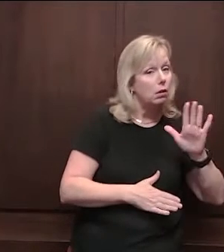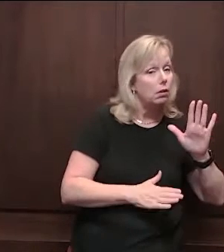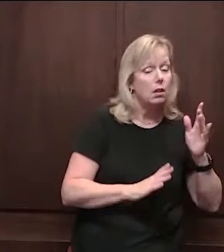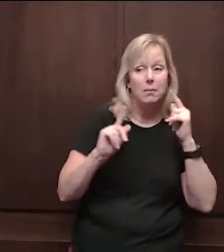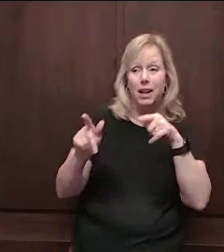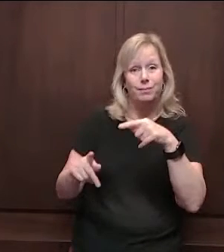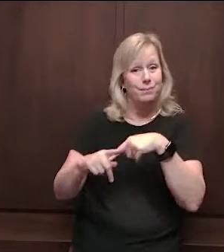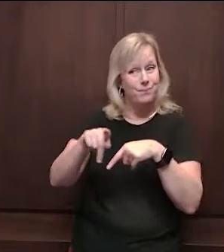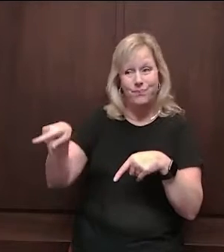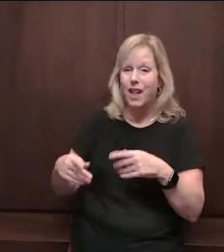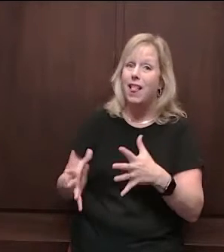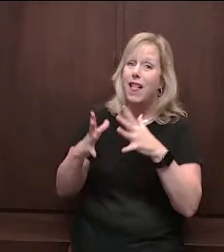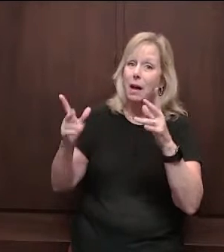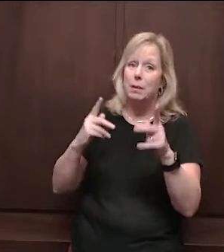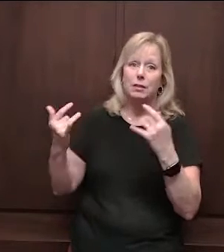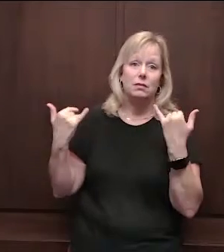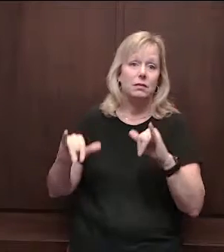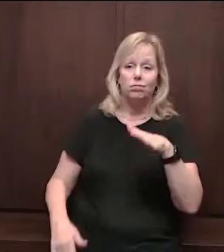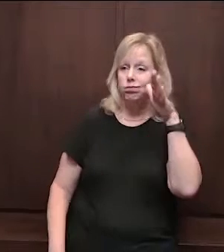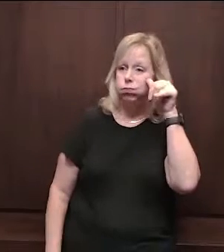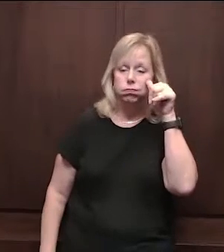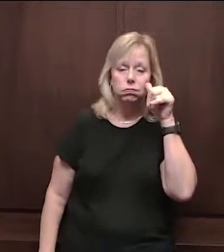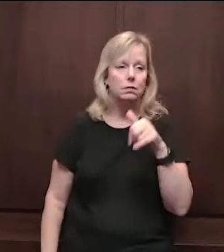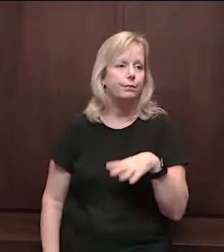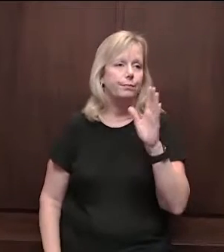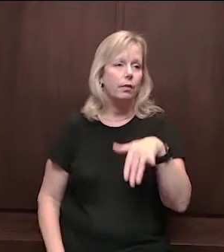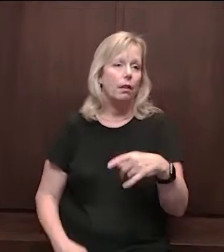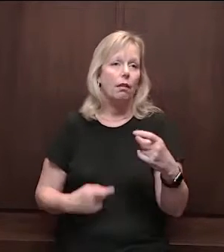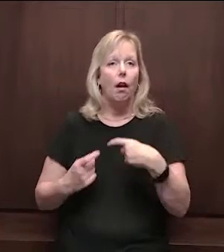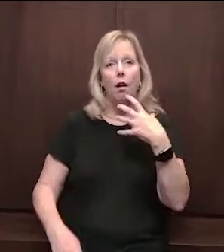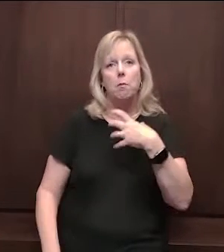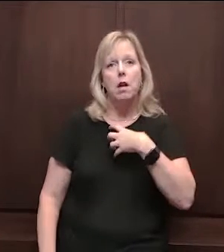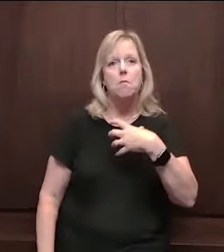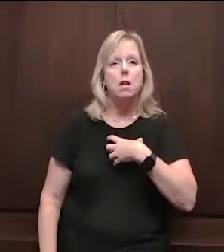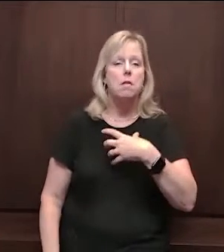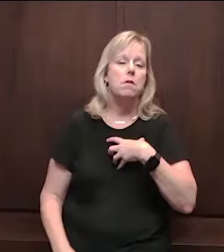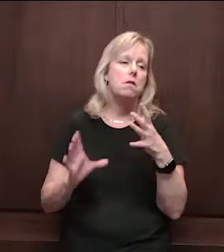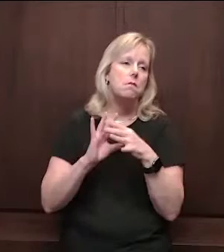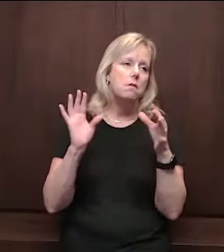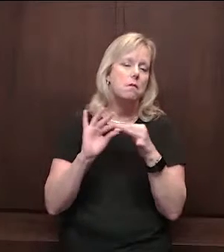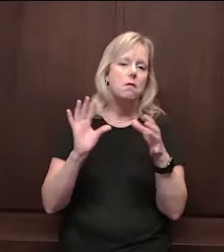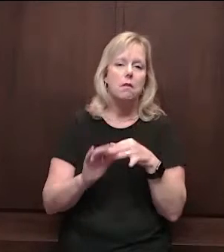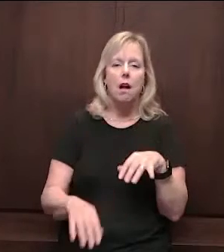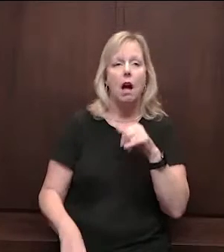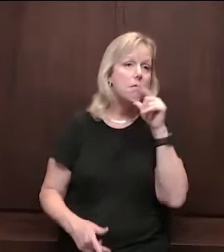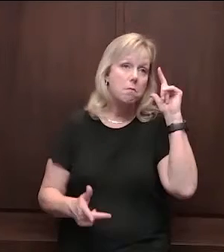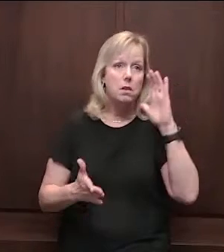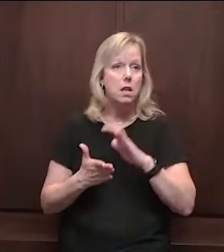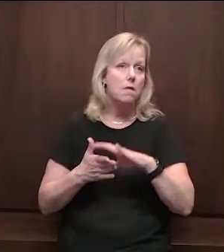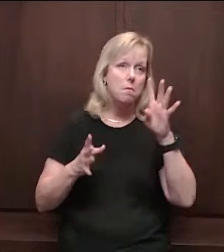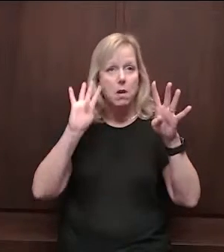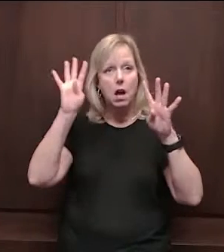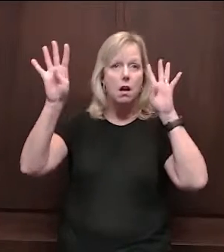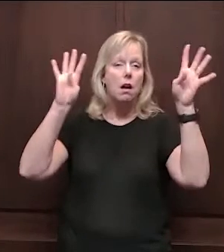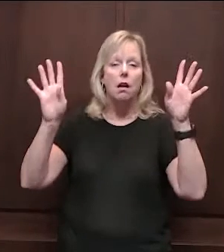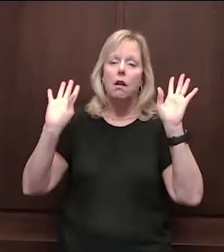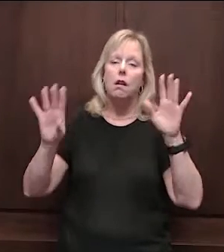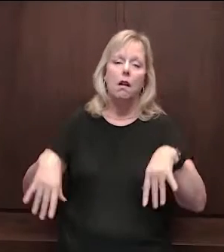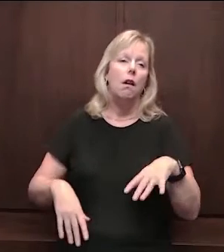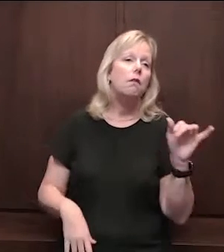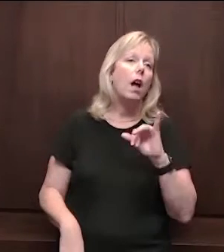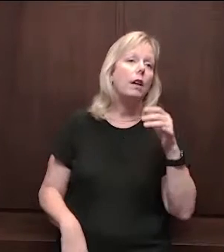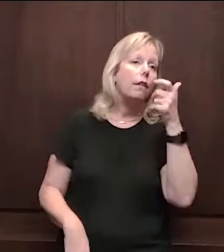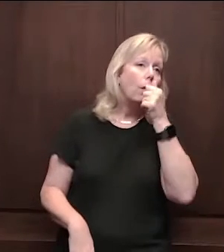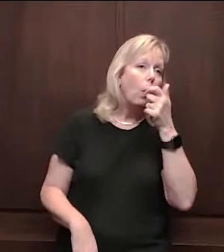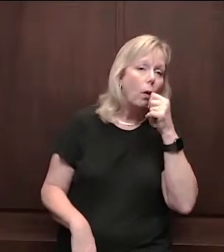a good percentage out there. We get those calls, we get those messages, the non-believers that it's just a flu, it's going to